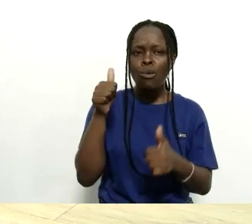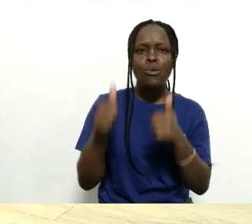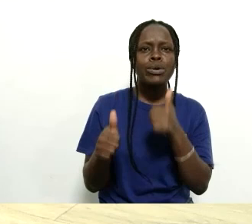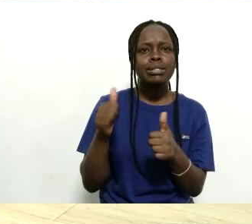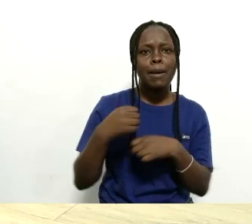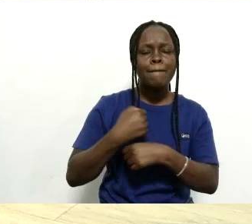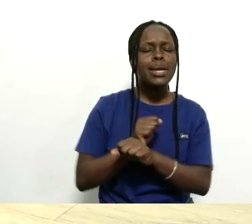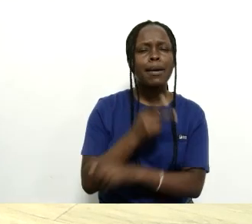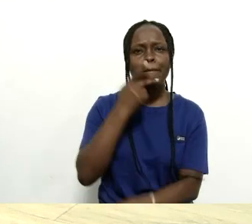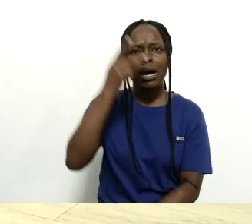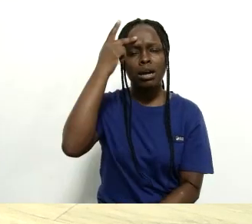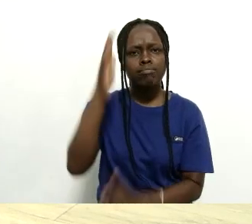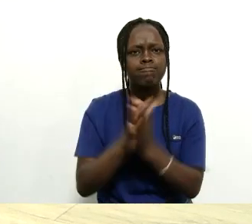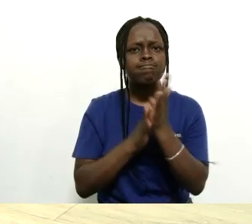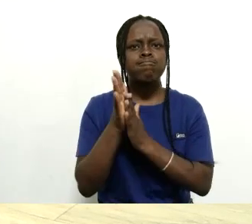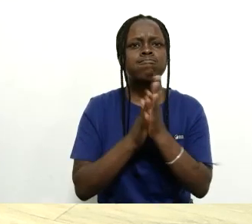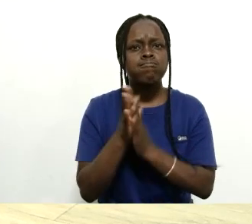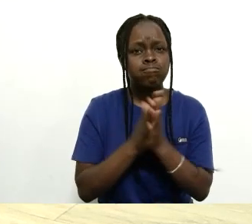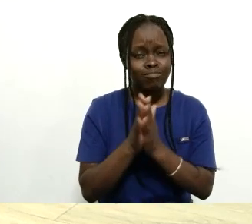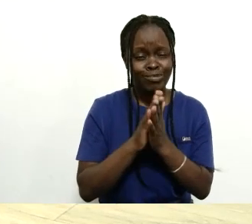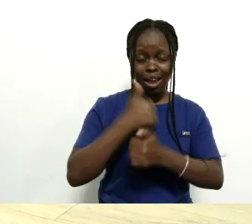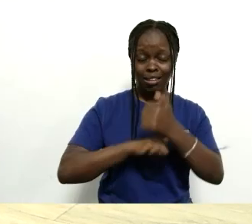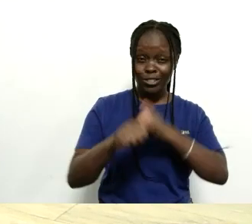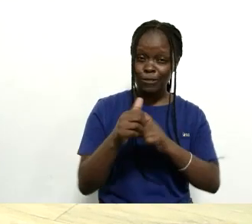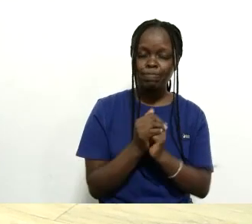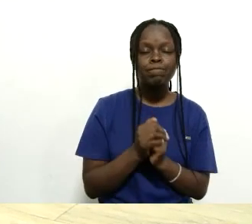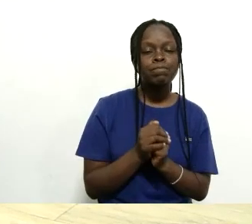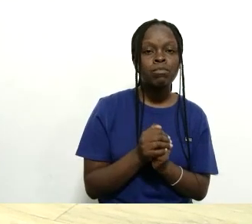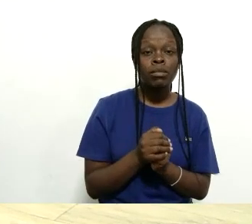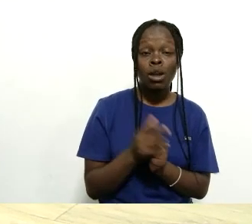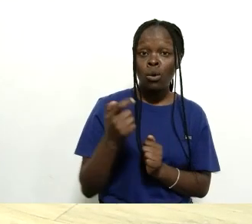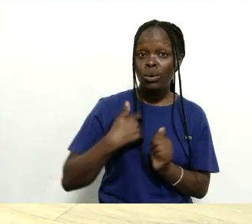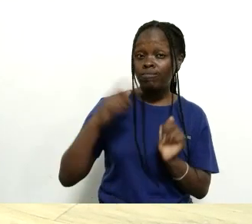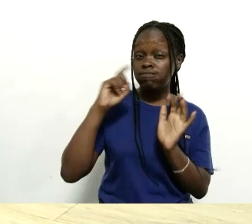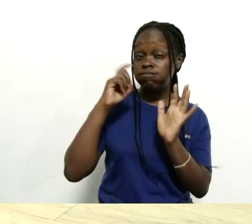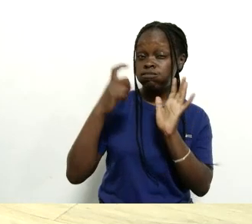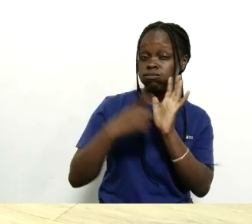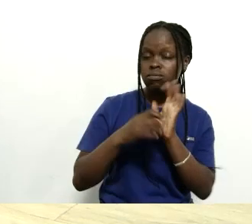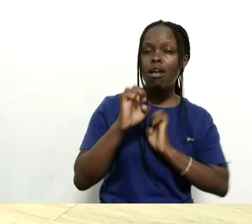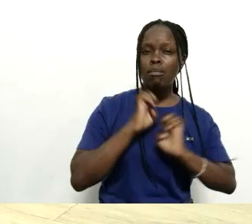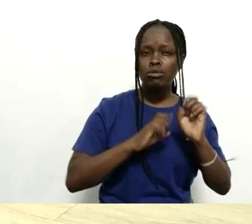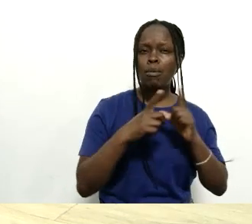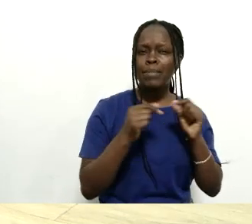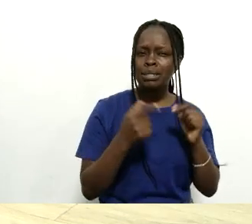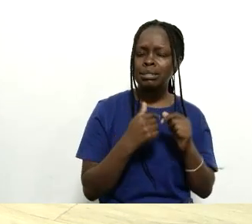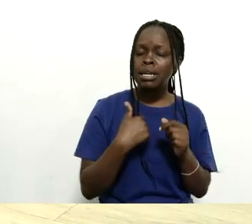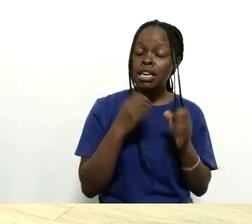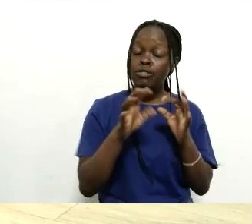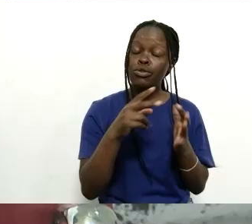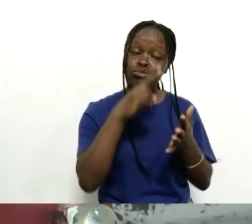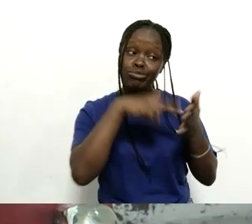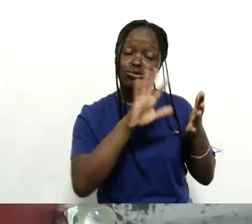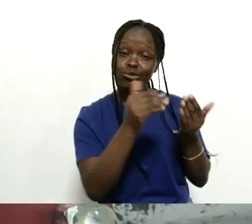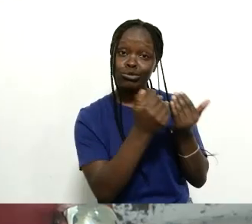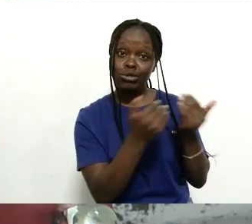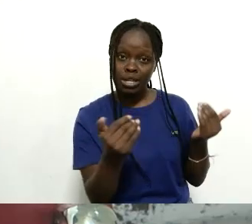Moses, if you'll have us to come back and share some of the insights. But beyond that, we will be sharing that on the World Reader website. But those were